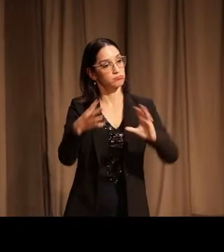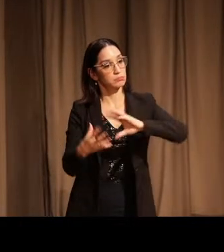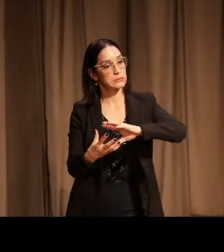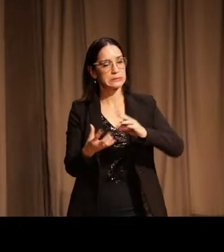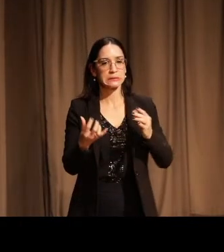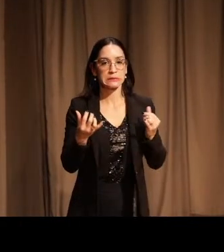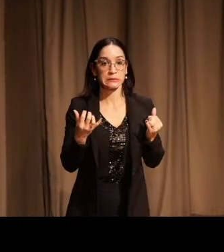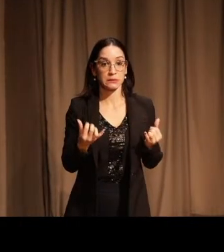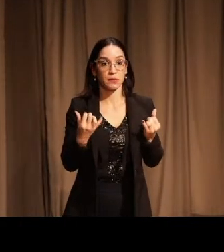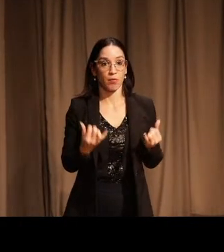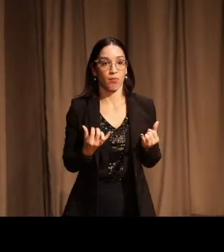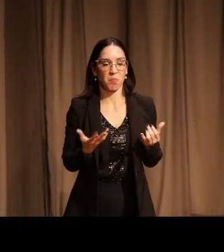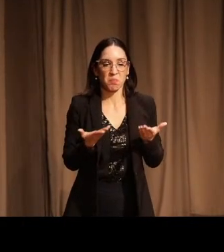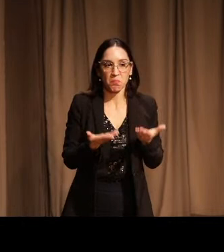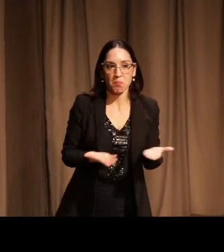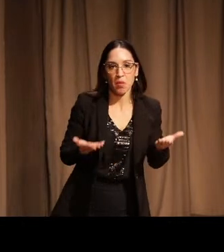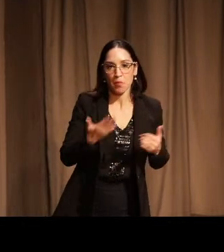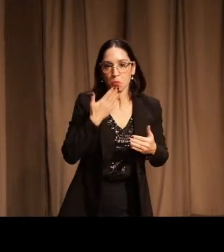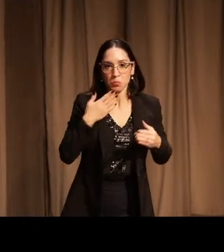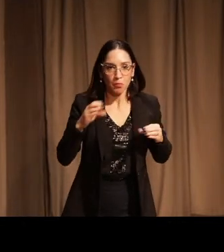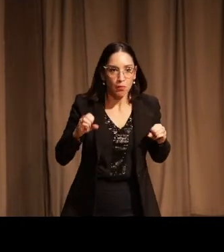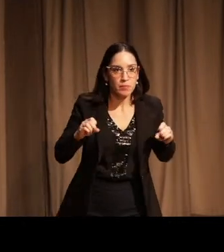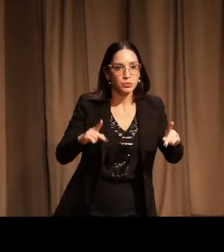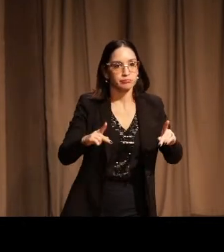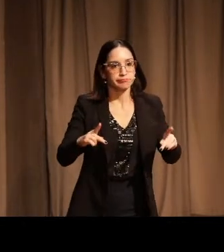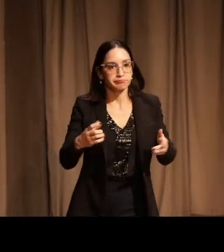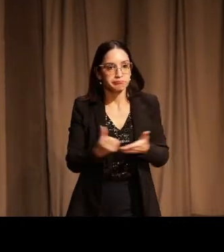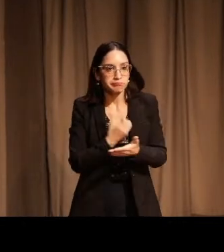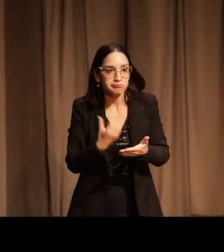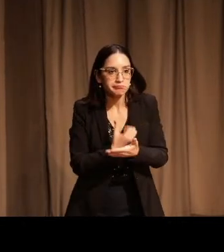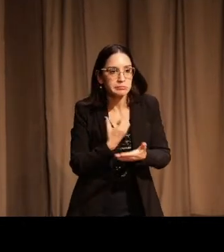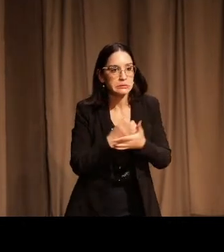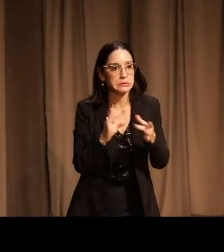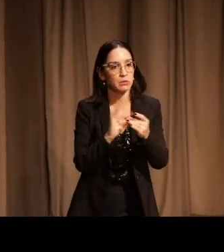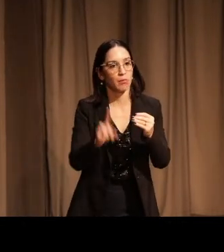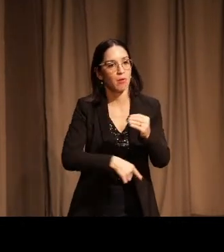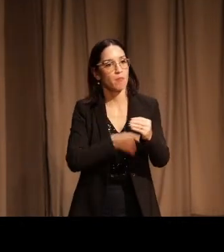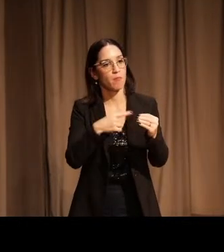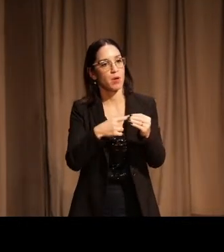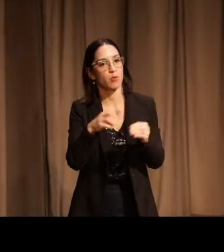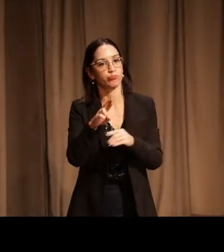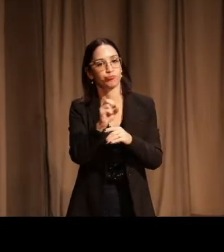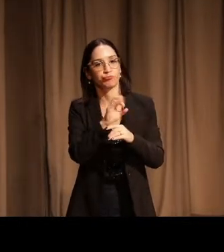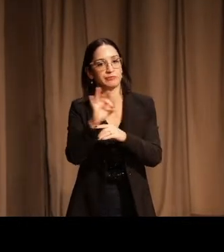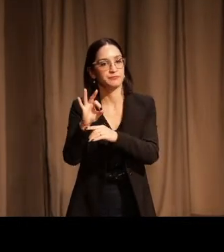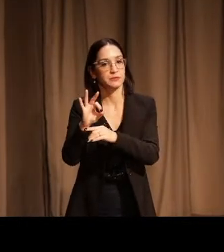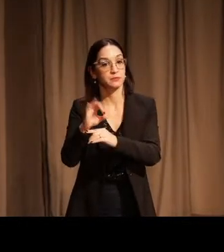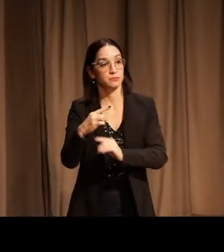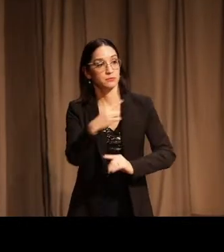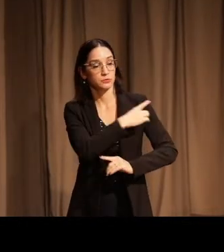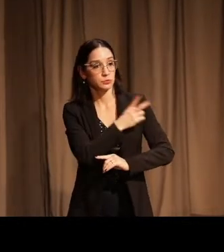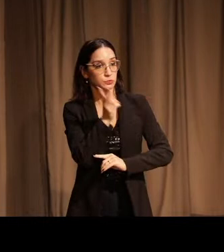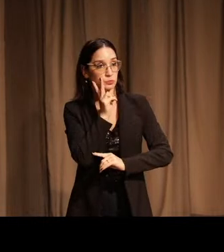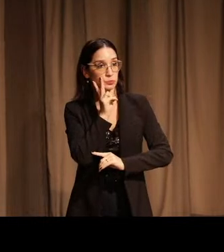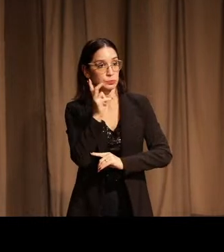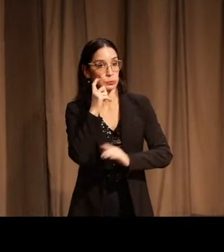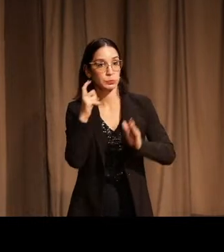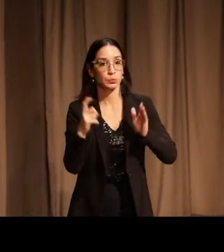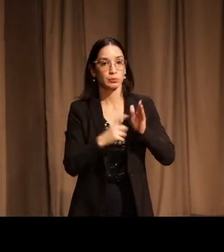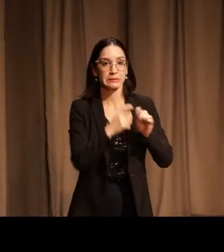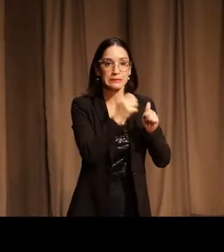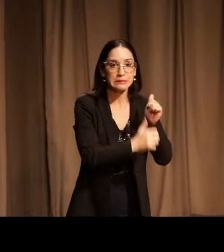bit about these references. And as you can see here,